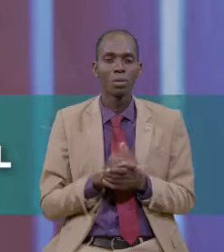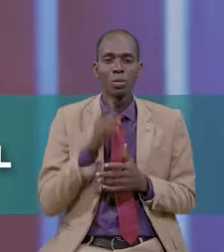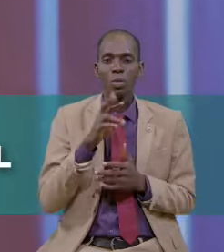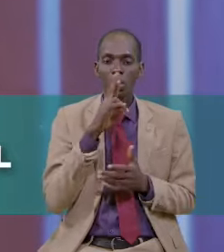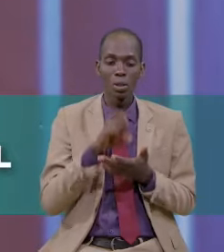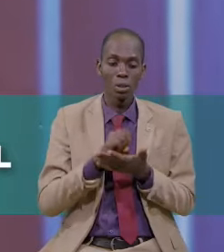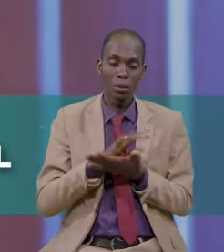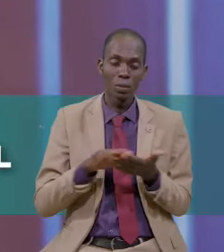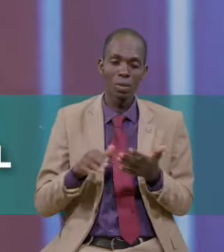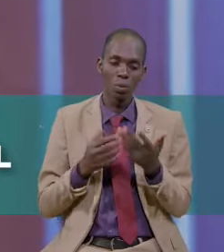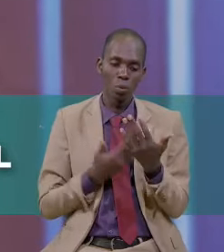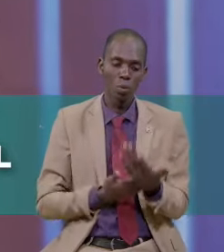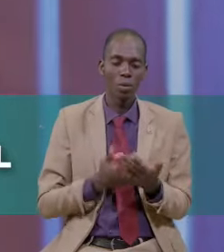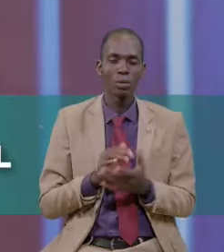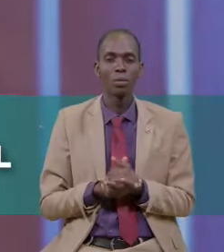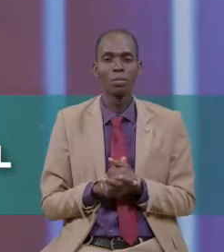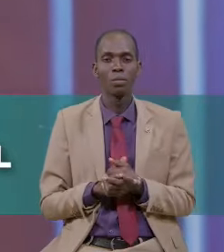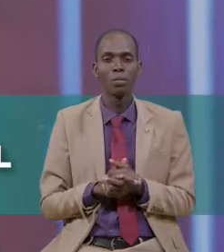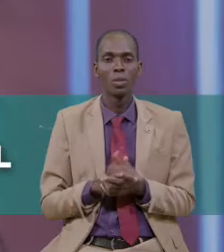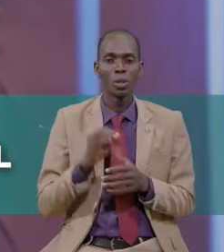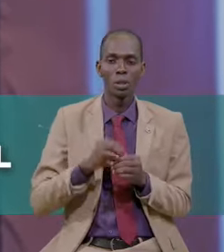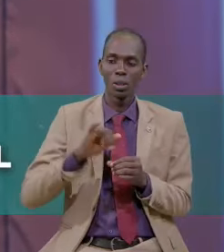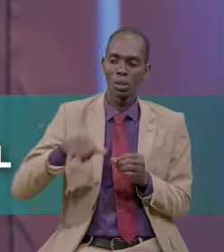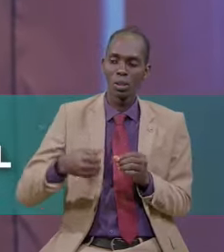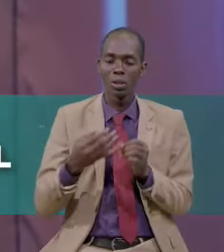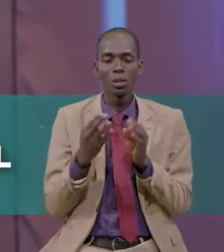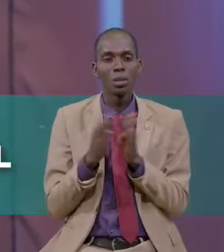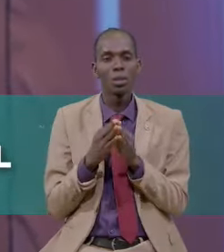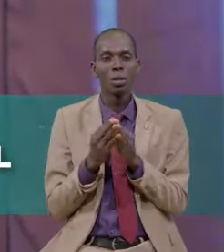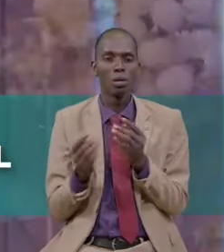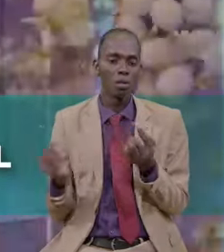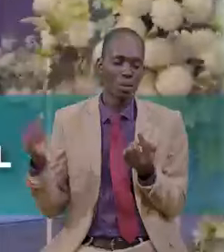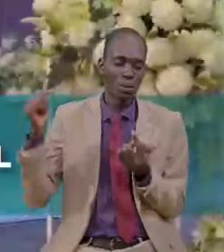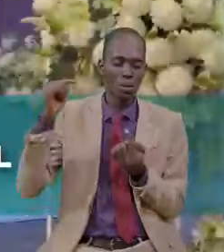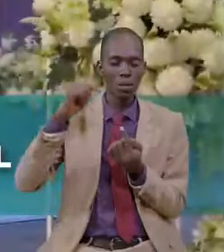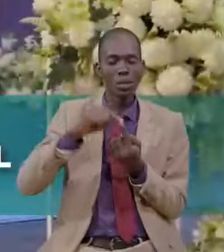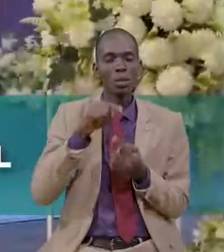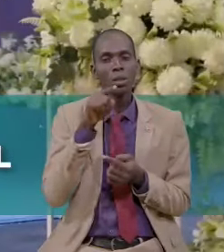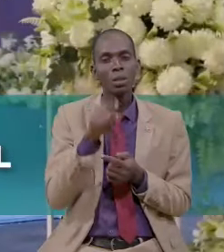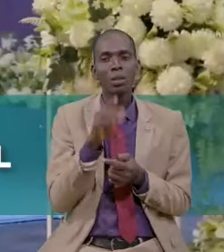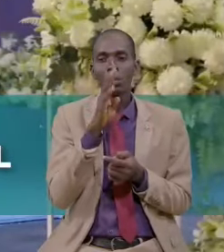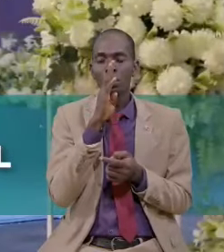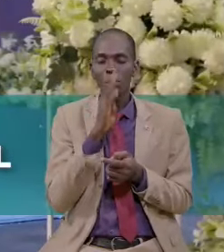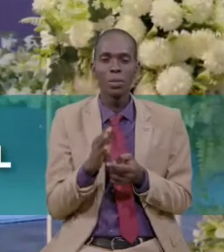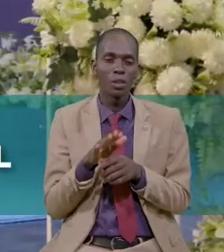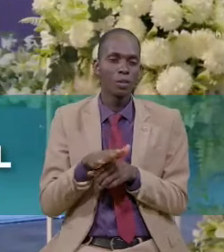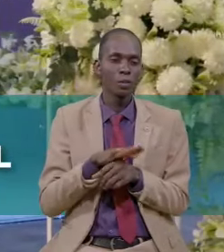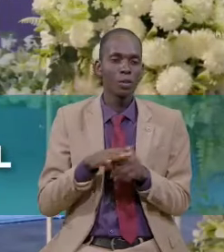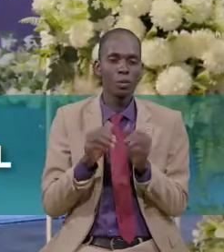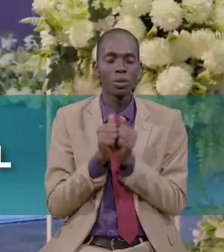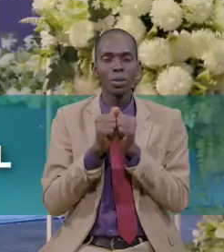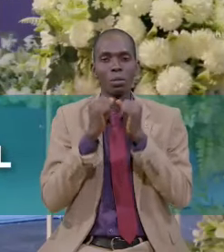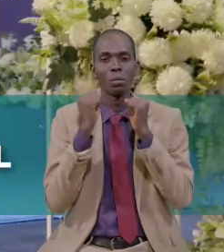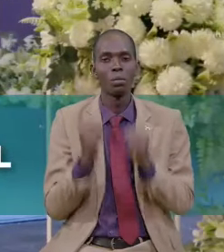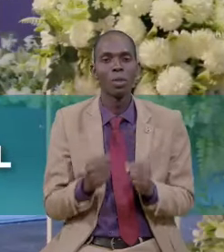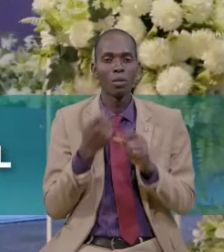sanctified, wait in Jerusalem until ye be endued with power from